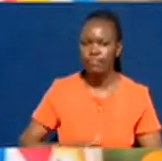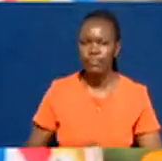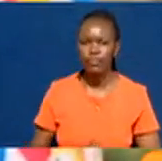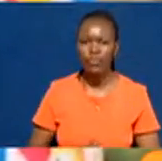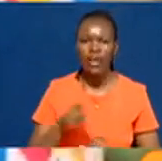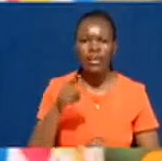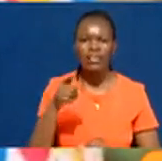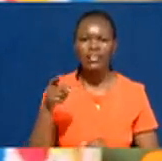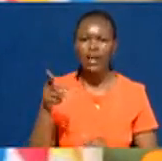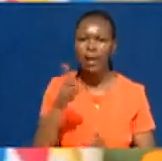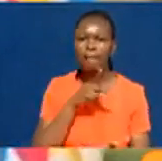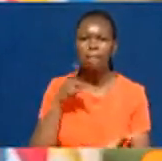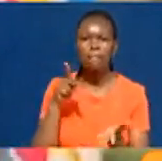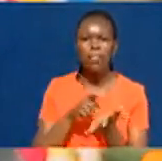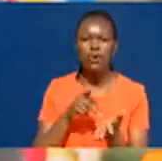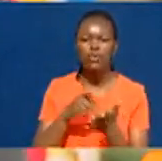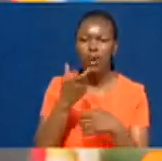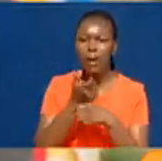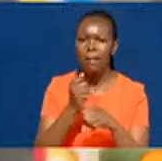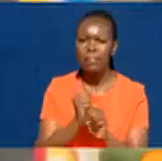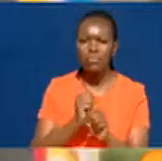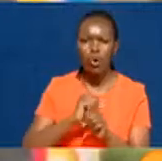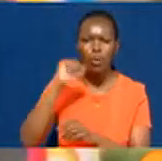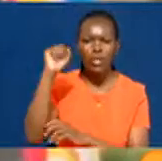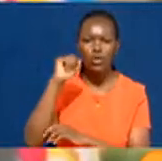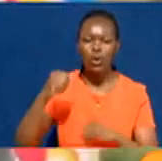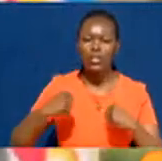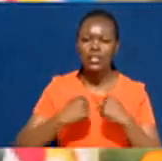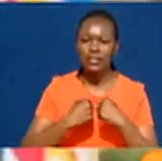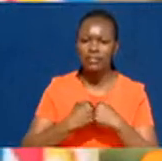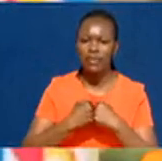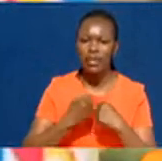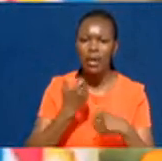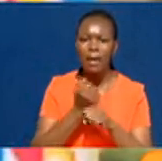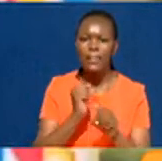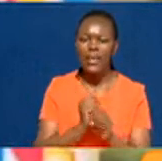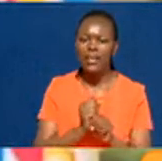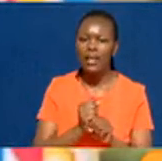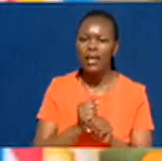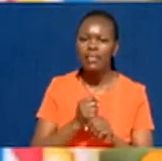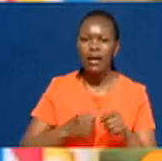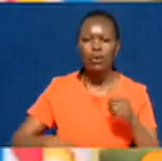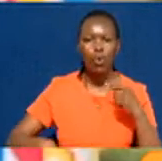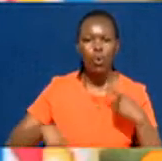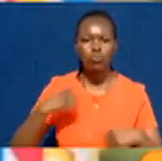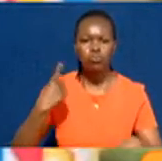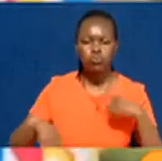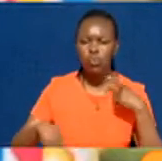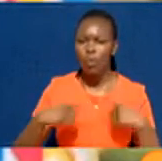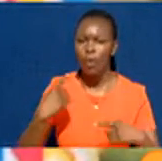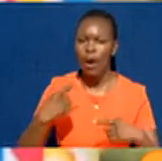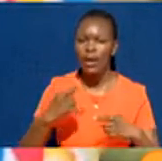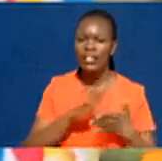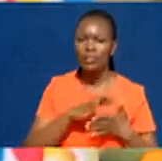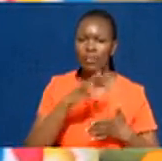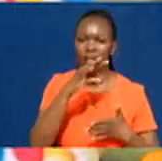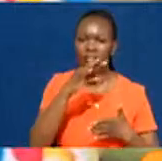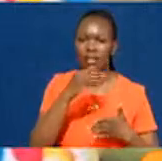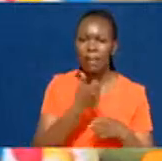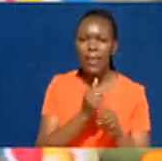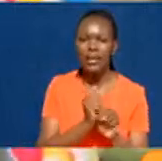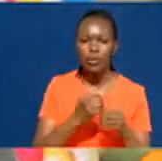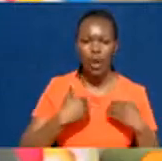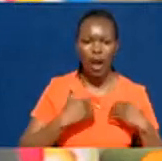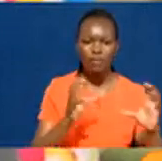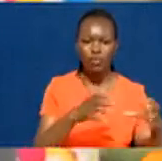poisons political competition, exterminating the sporting spirit which unites winners and losers